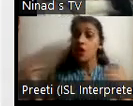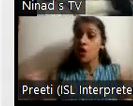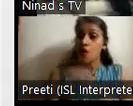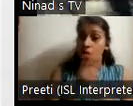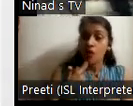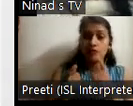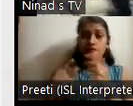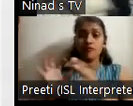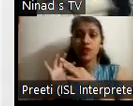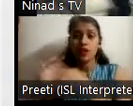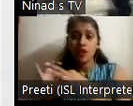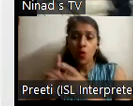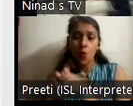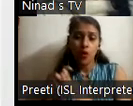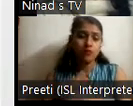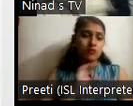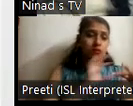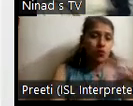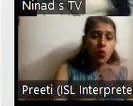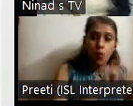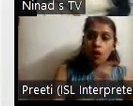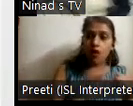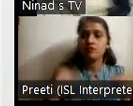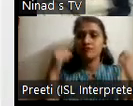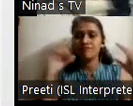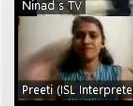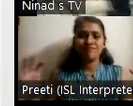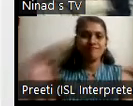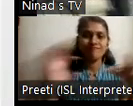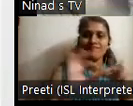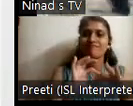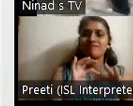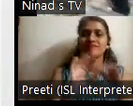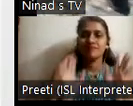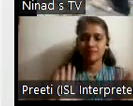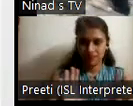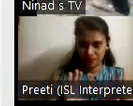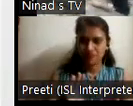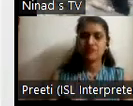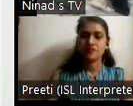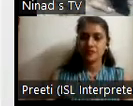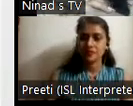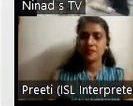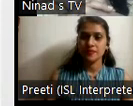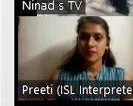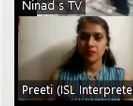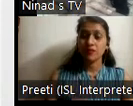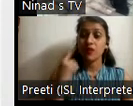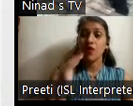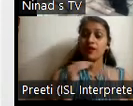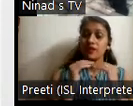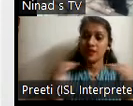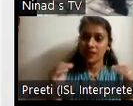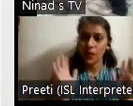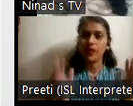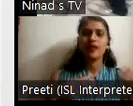because where you have empowered the powerless to reach at the stage of equilibrium or